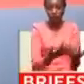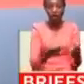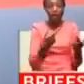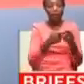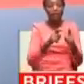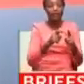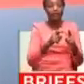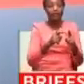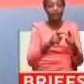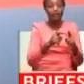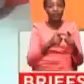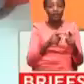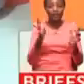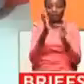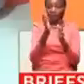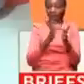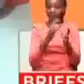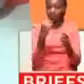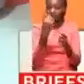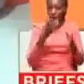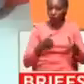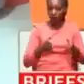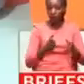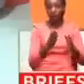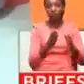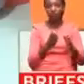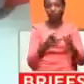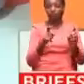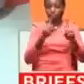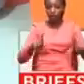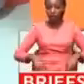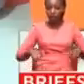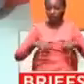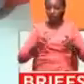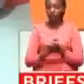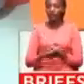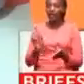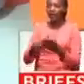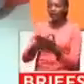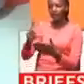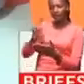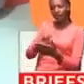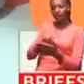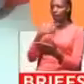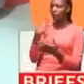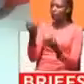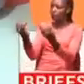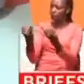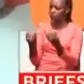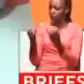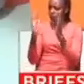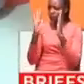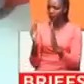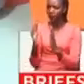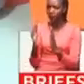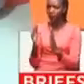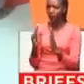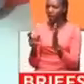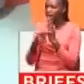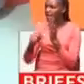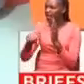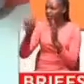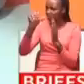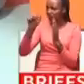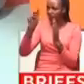into heaven. I want us to go back in detail. Yeah. This lady who introduced you to this person that you call the Santeria, who is mm-hmm.